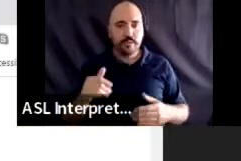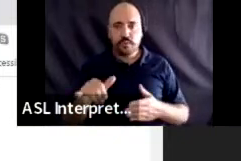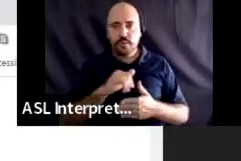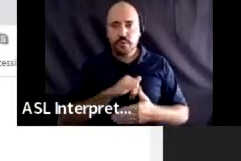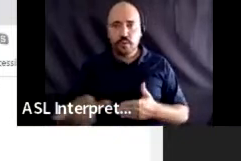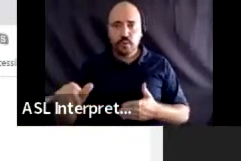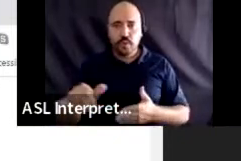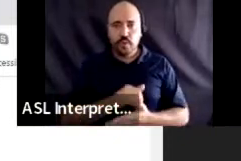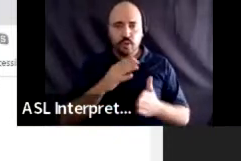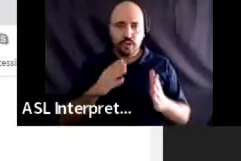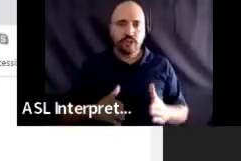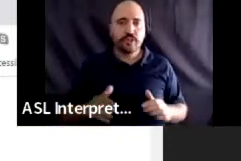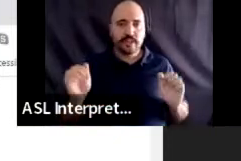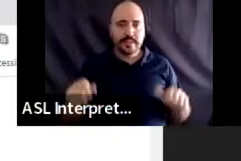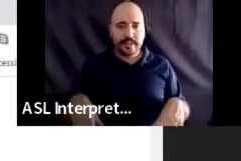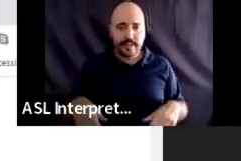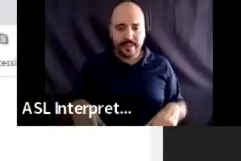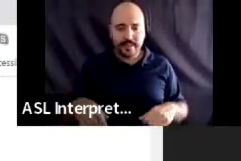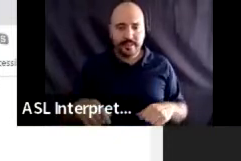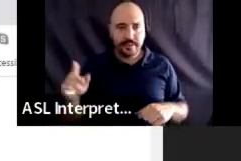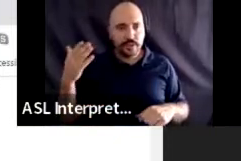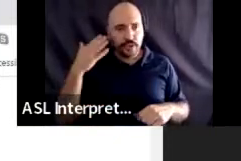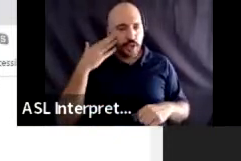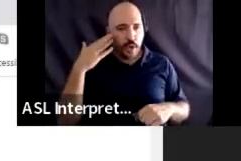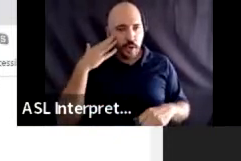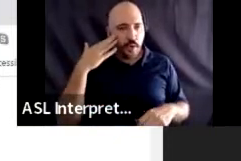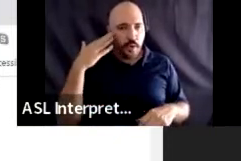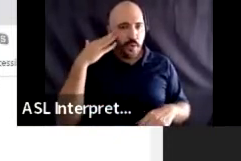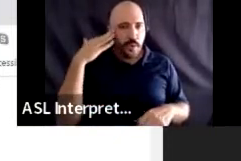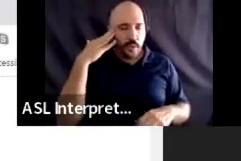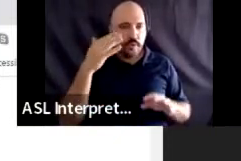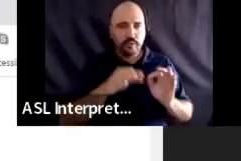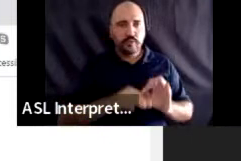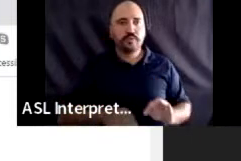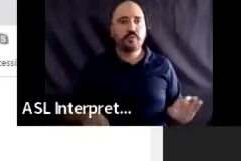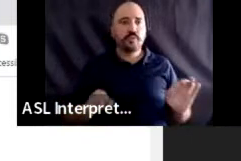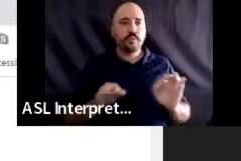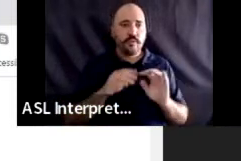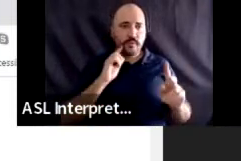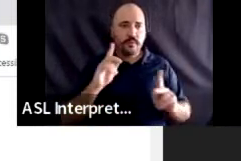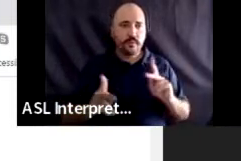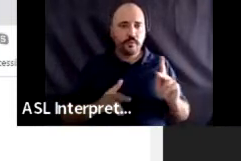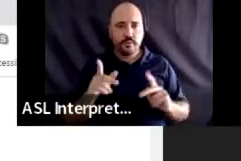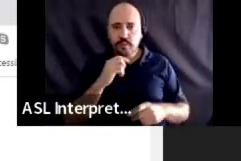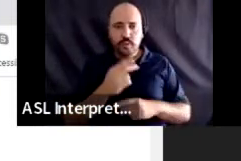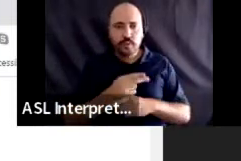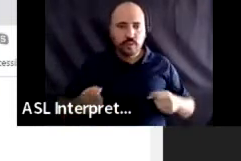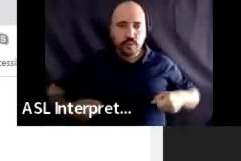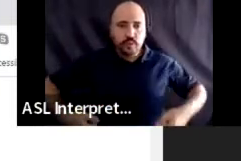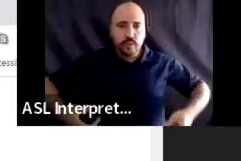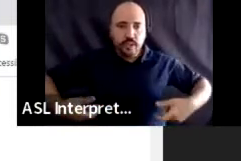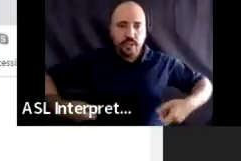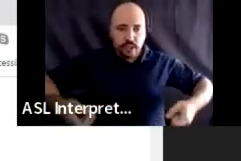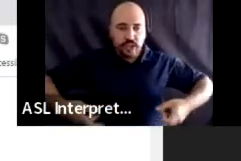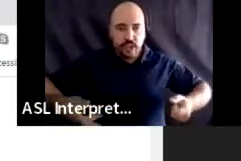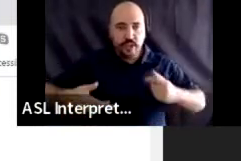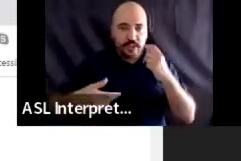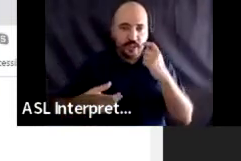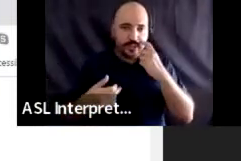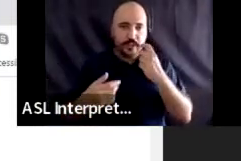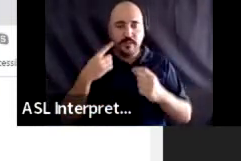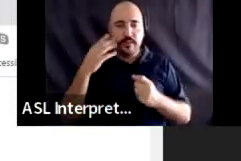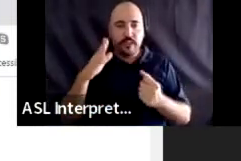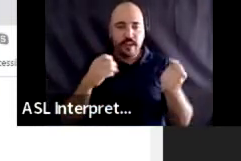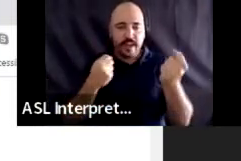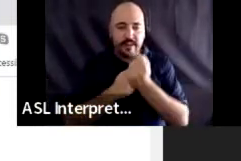can just know, right? It's important for folks that use wheelchairs for their advocacy